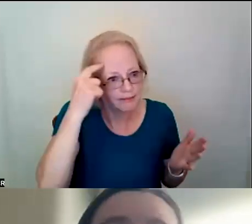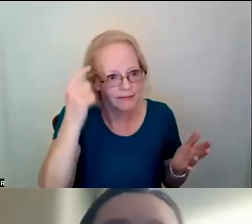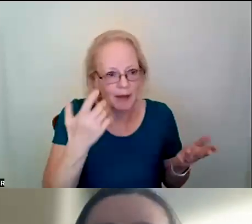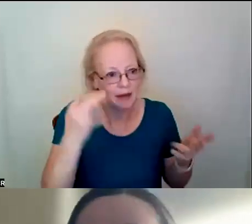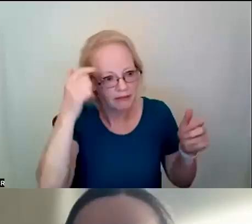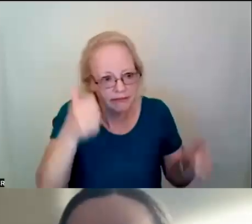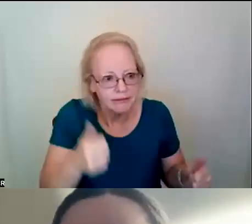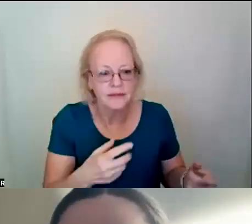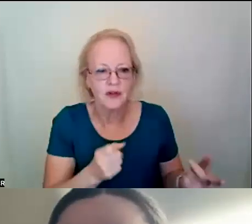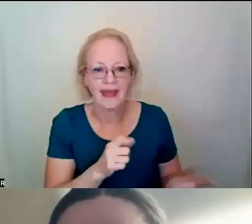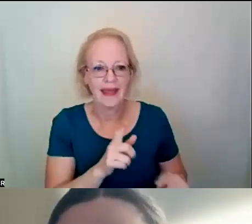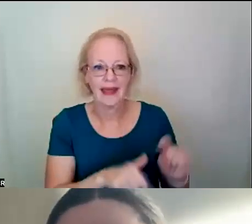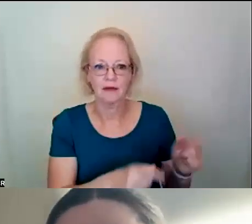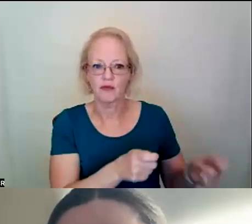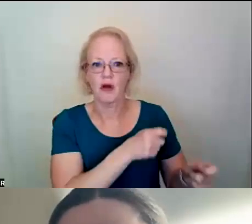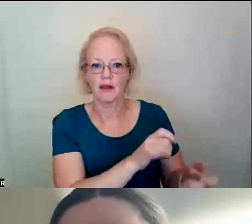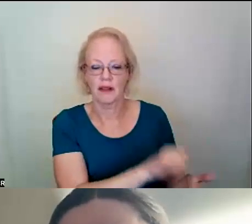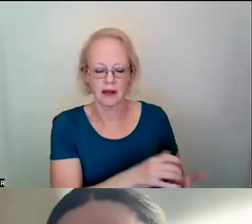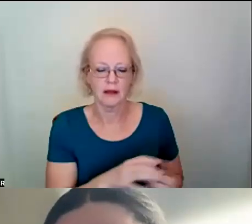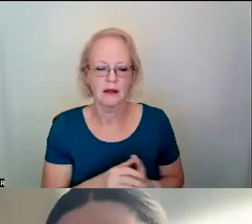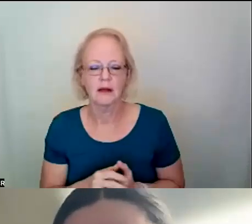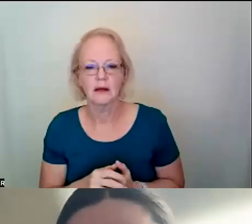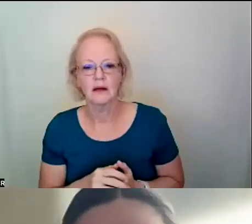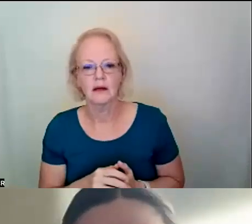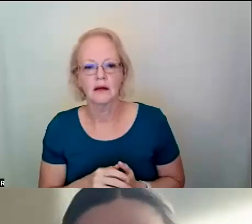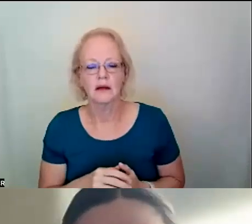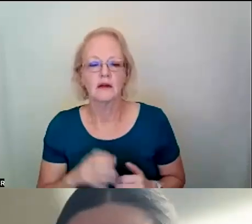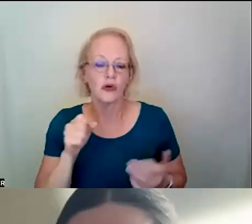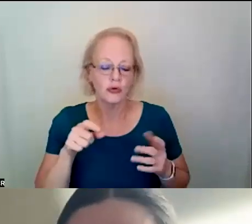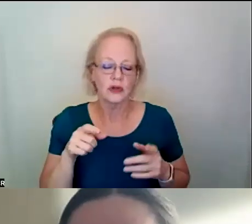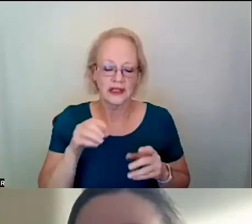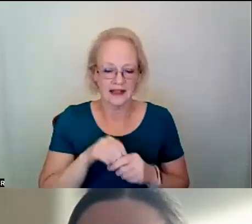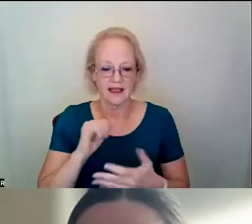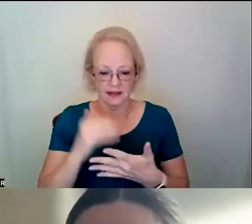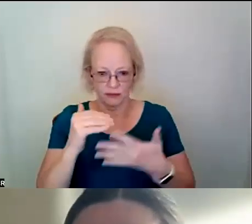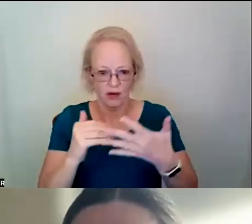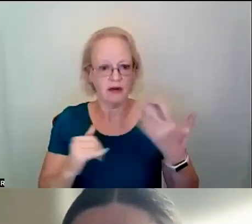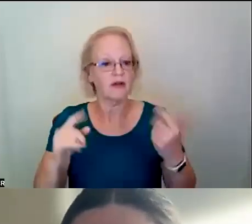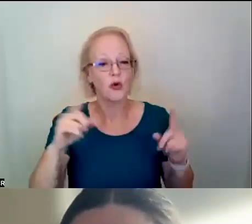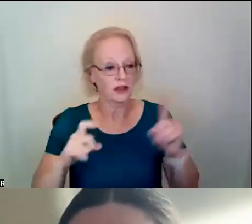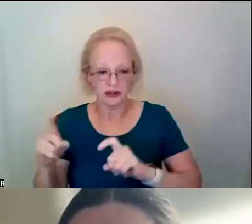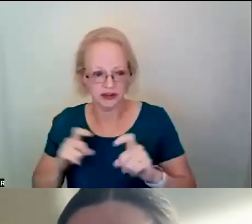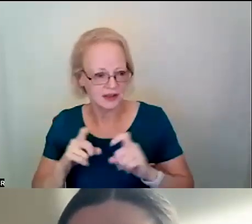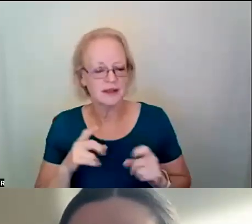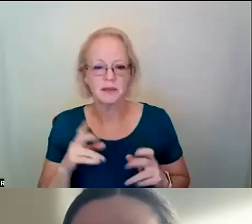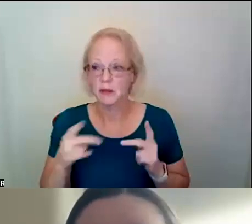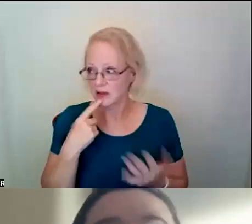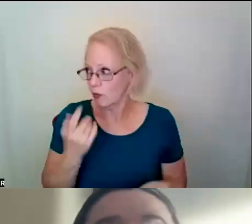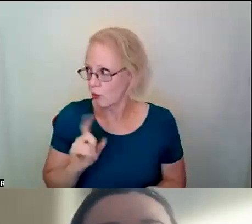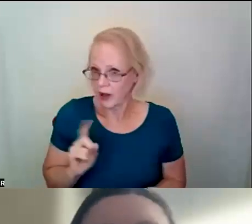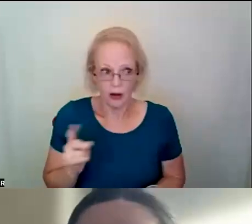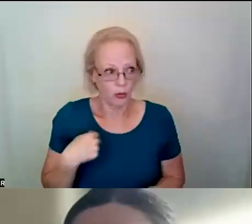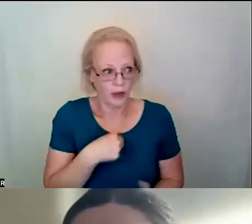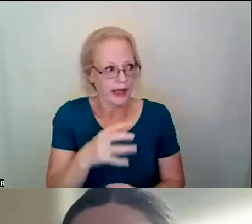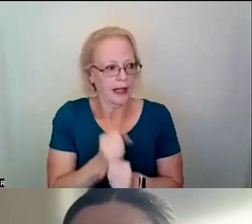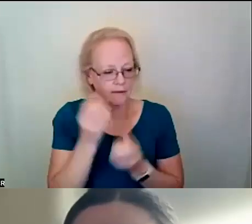So, you started this round of questions, Rena, asking, where are people getting their information now? To